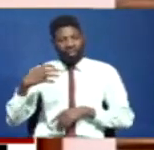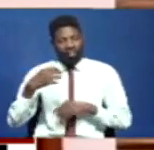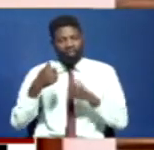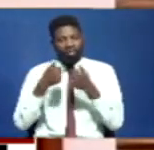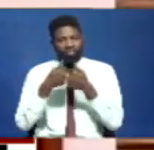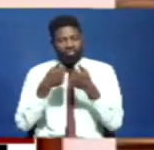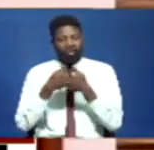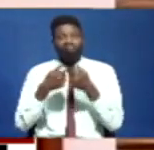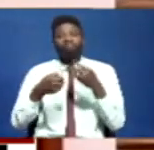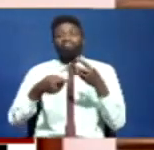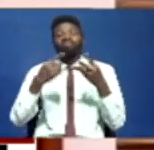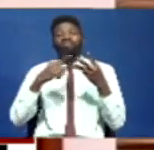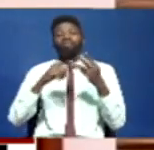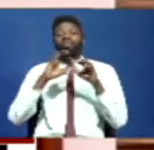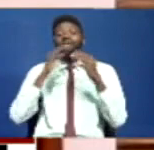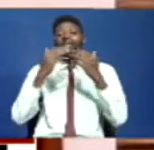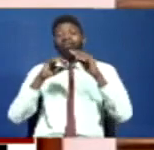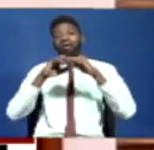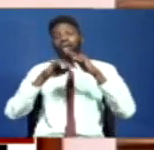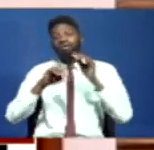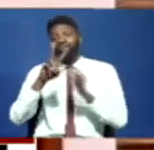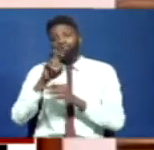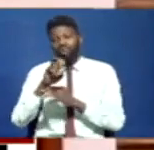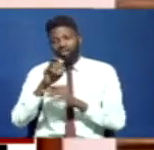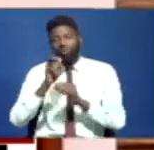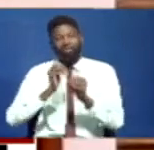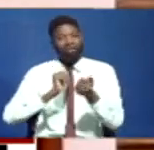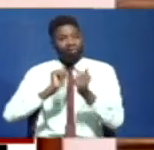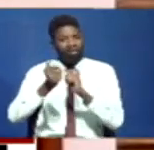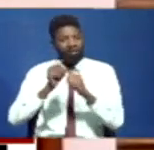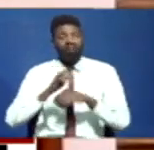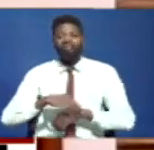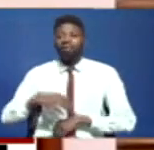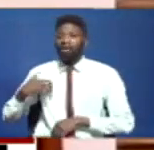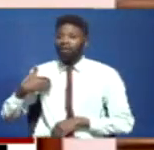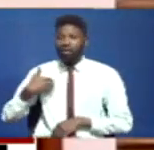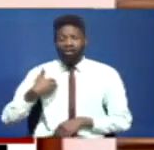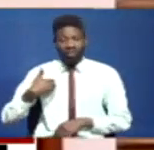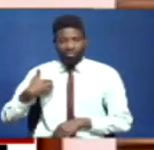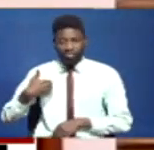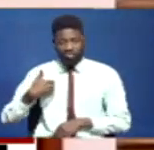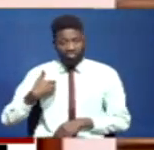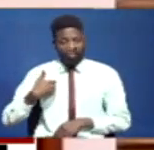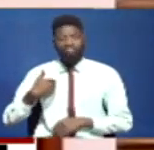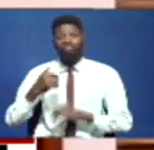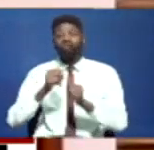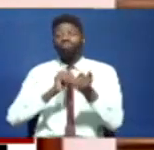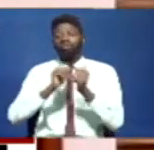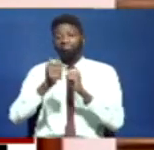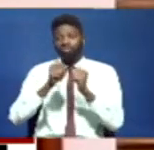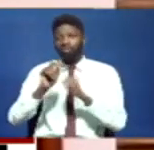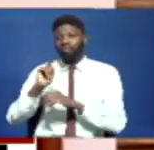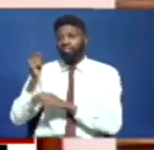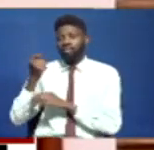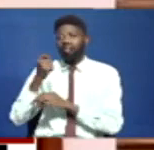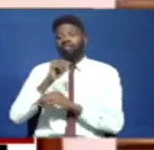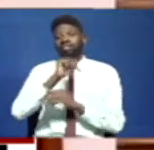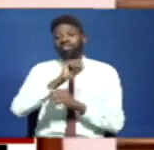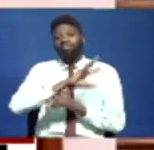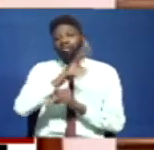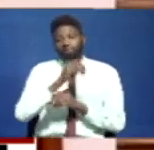Athletics, the Rugby League 4 Test Series between Kenya and South Africa, the World Half Marathon.